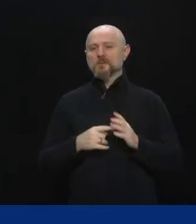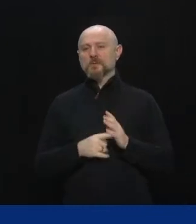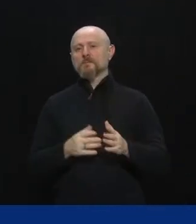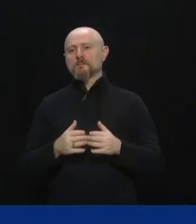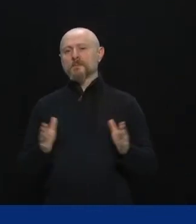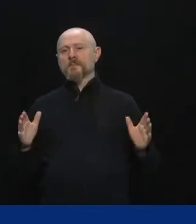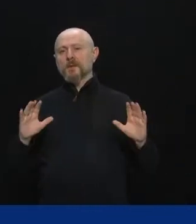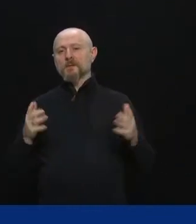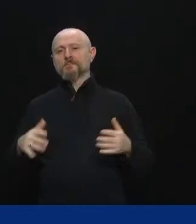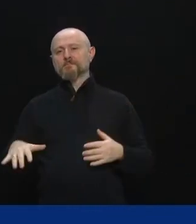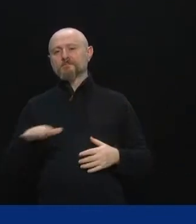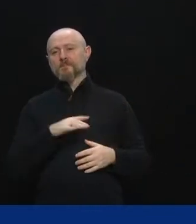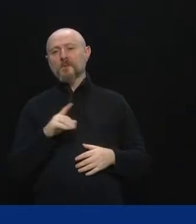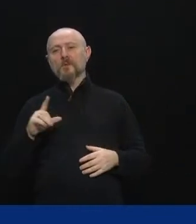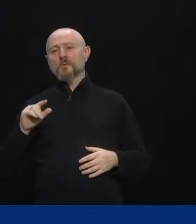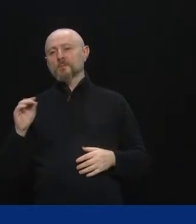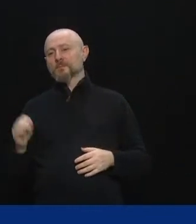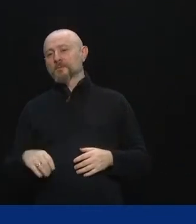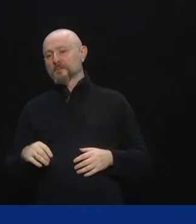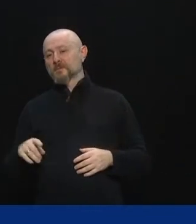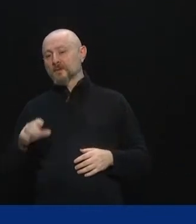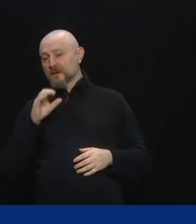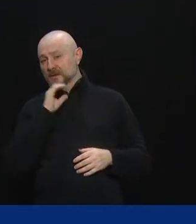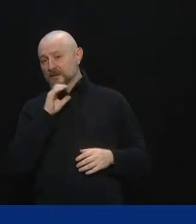20% in this age group has been